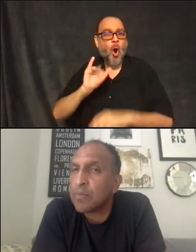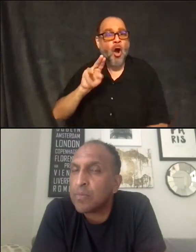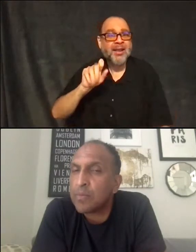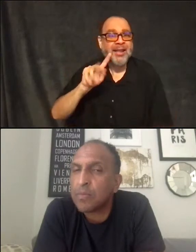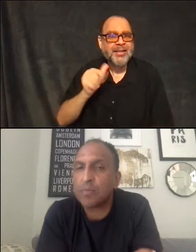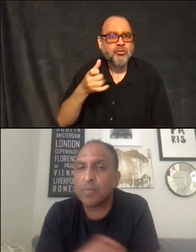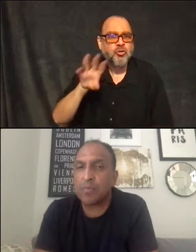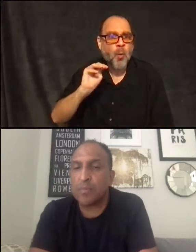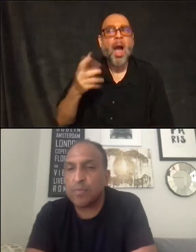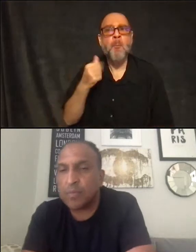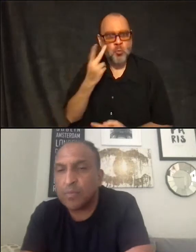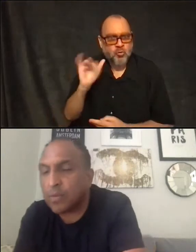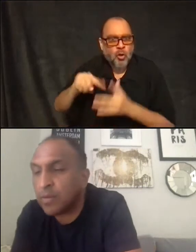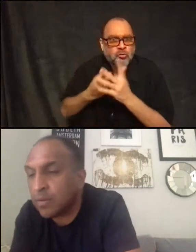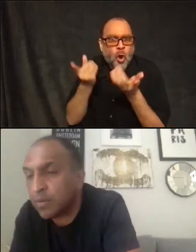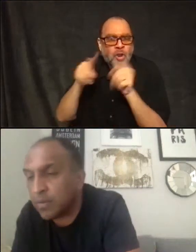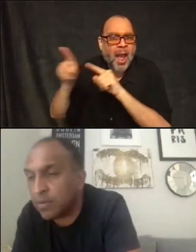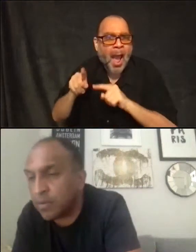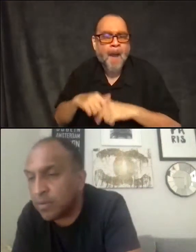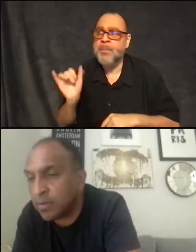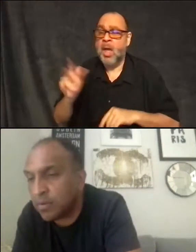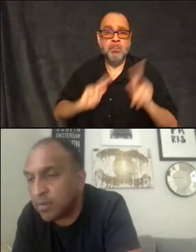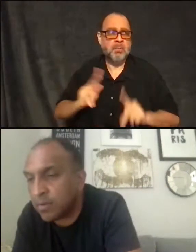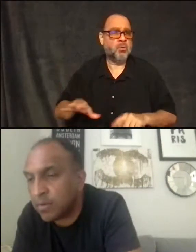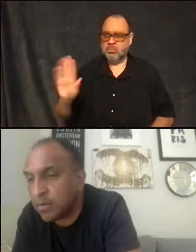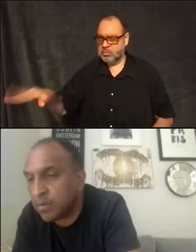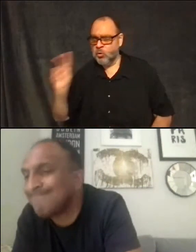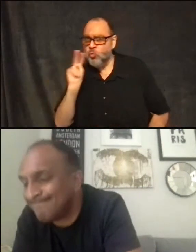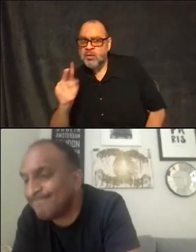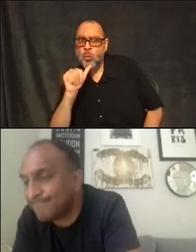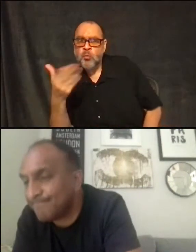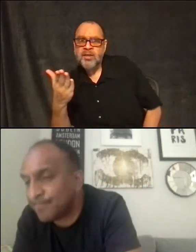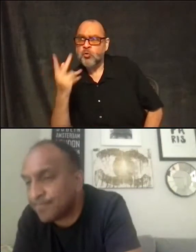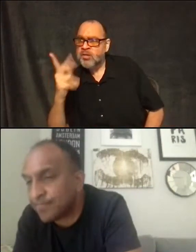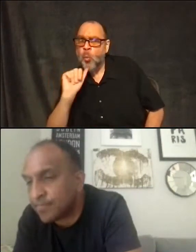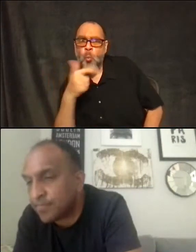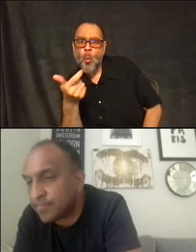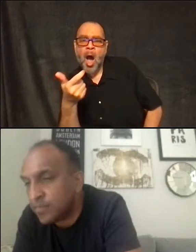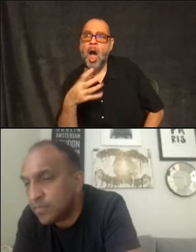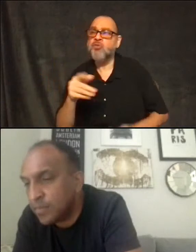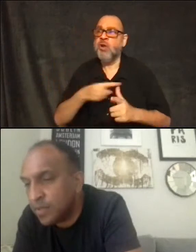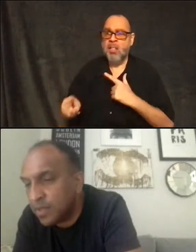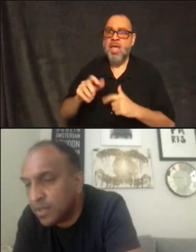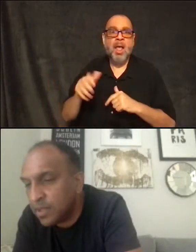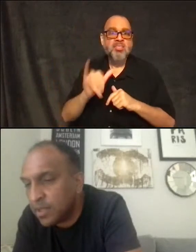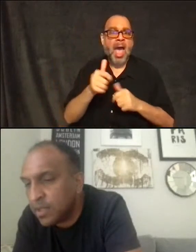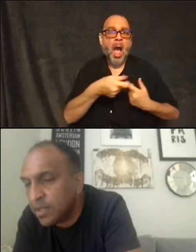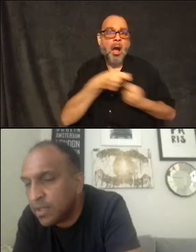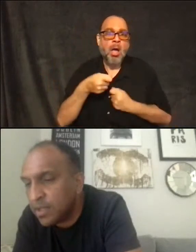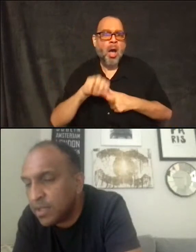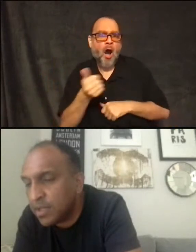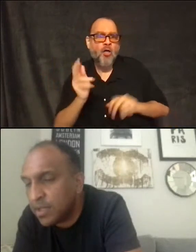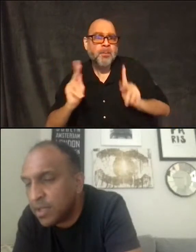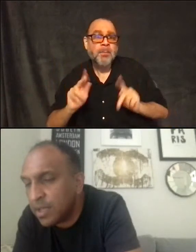shared and say, hey, do you know who's here? And people start promoting it, and just people start showing up from all over the place. And we saw like MC Hammer